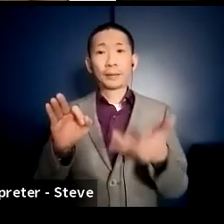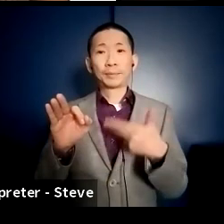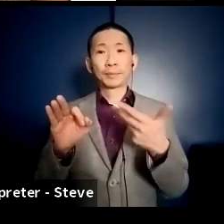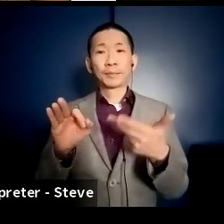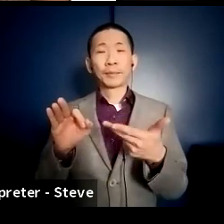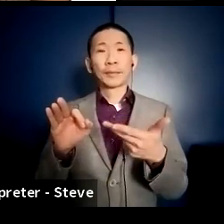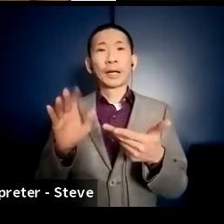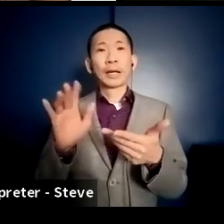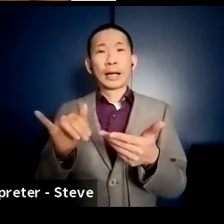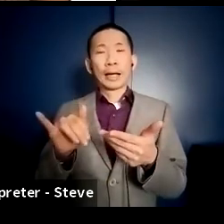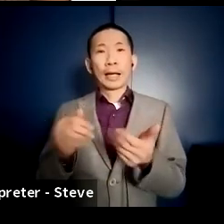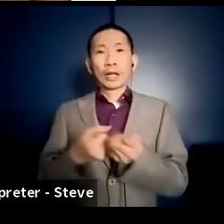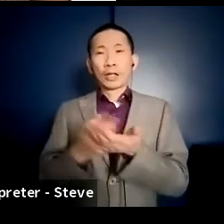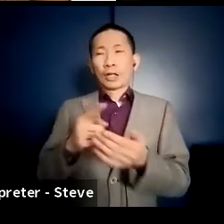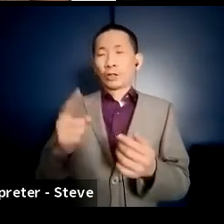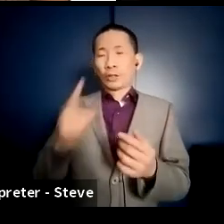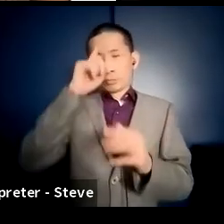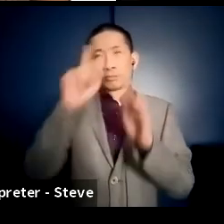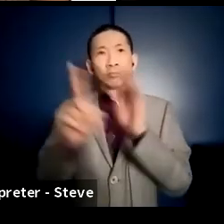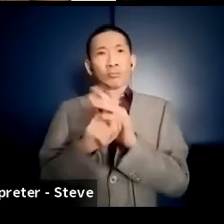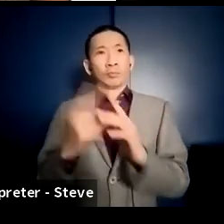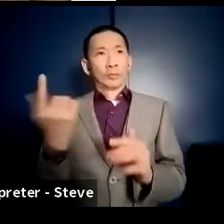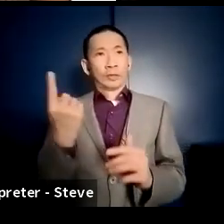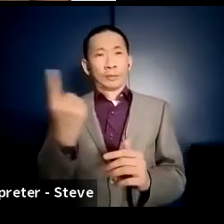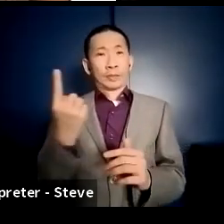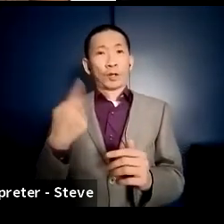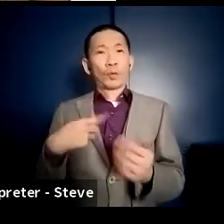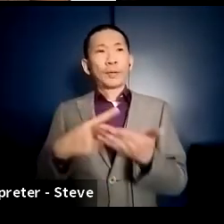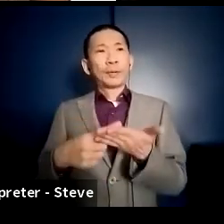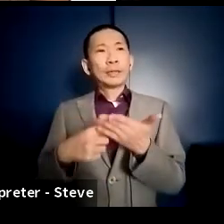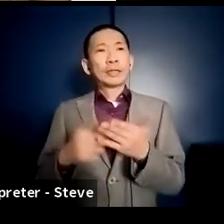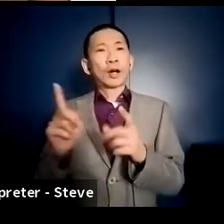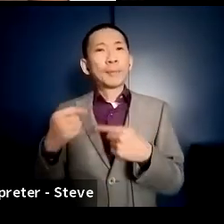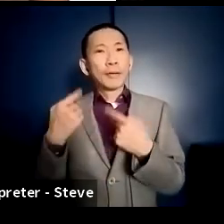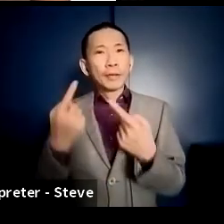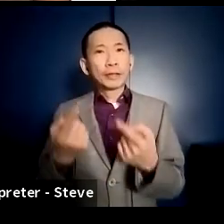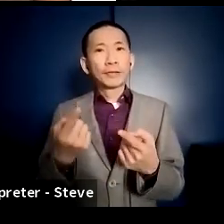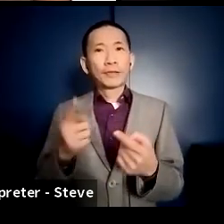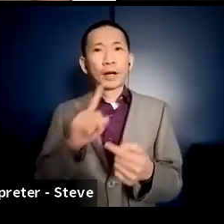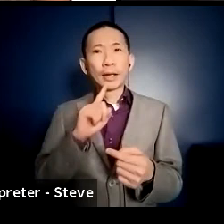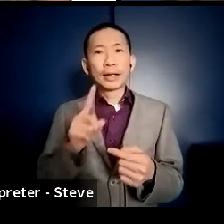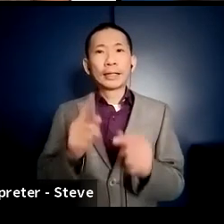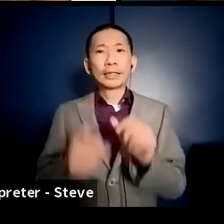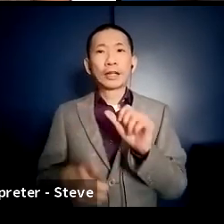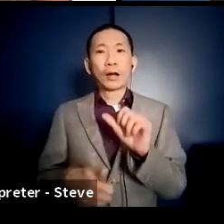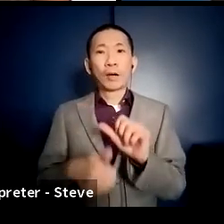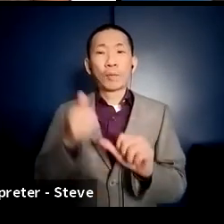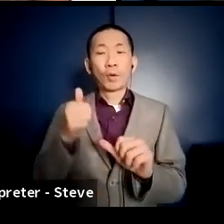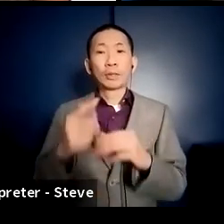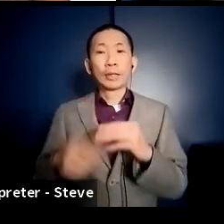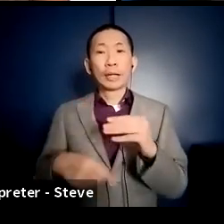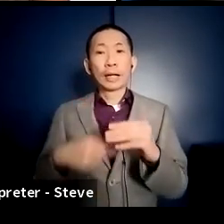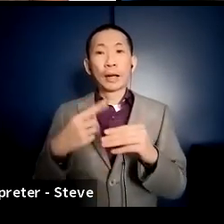in case it provokes something for any of y'all, which is what we've been talking about thus far is mostly